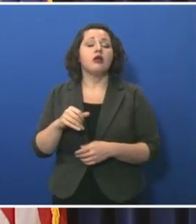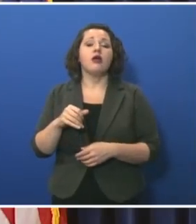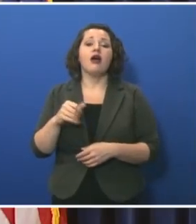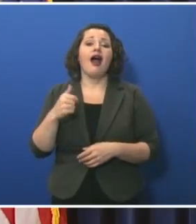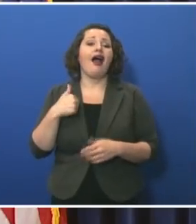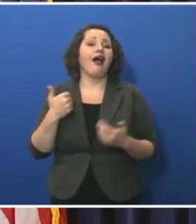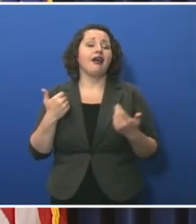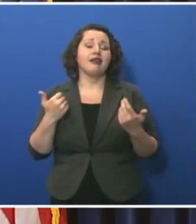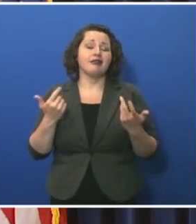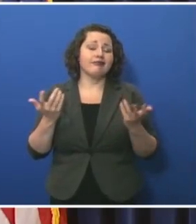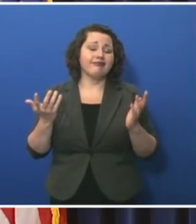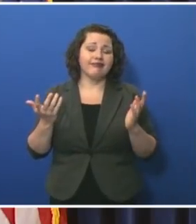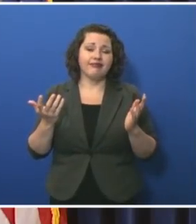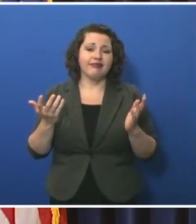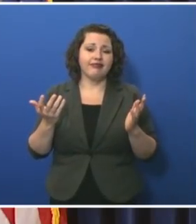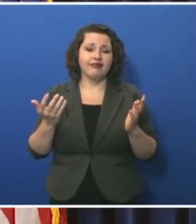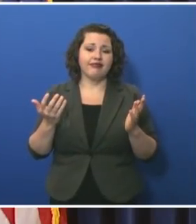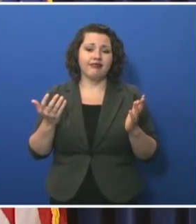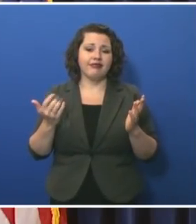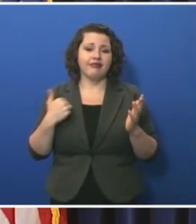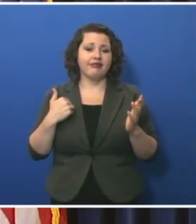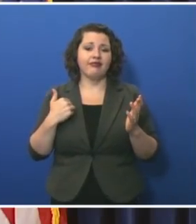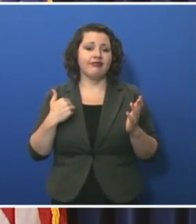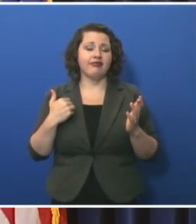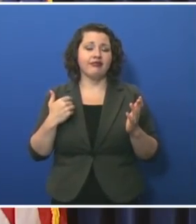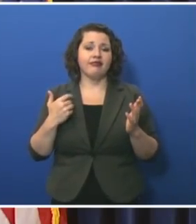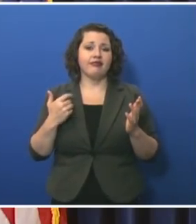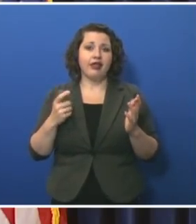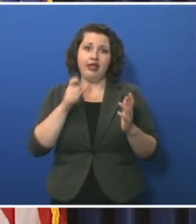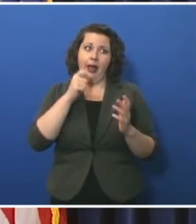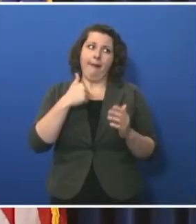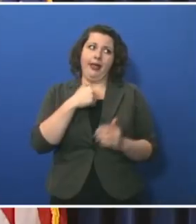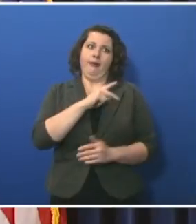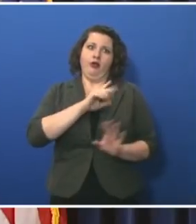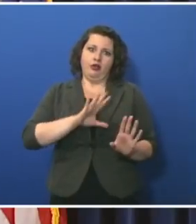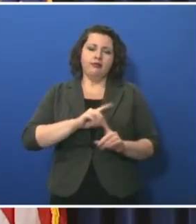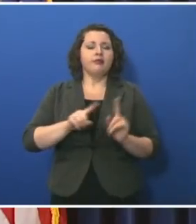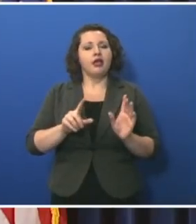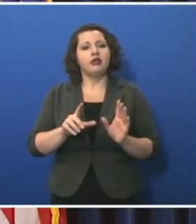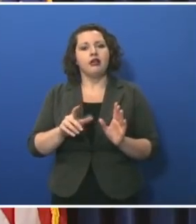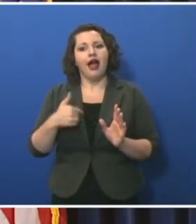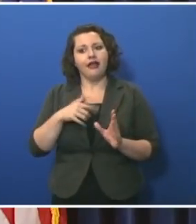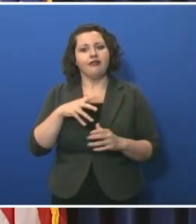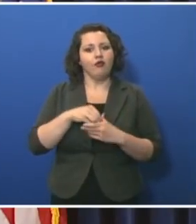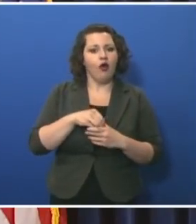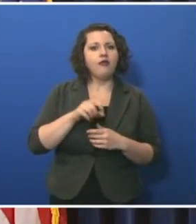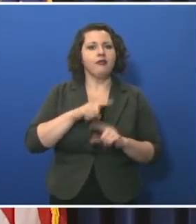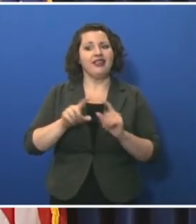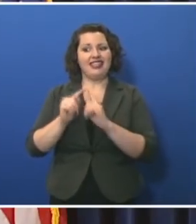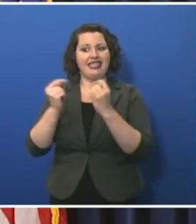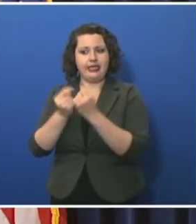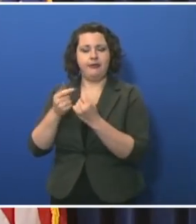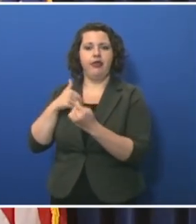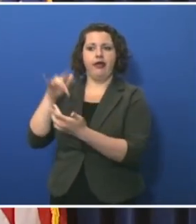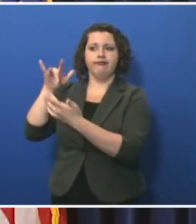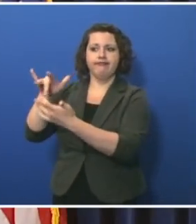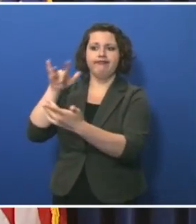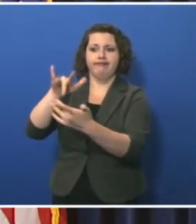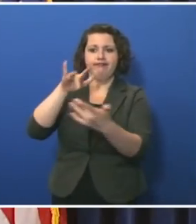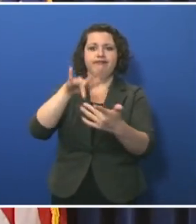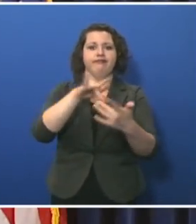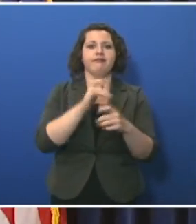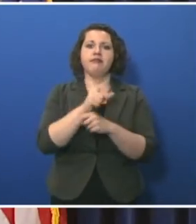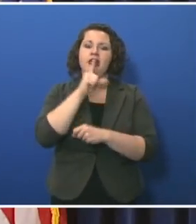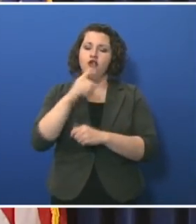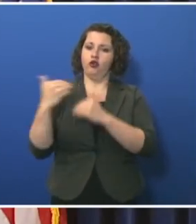tried to do it with, not me personally, but I've done some of it, but the team has done a lot of outreach to make sure that we're being